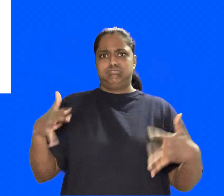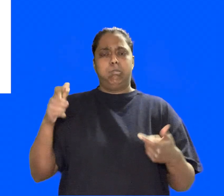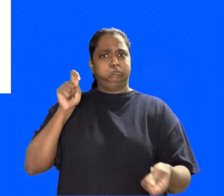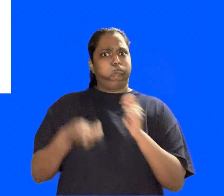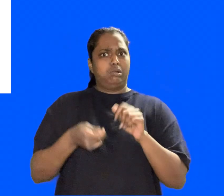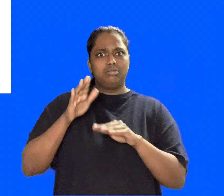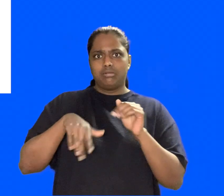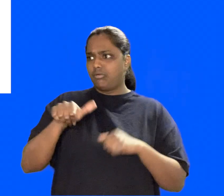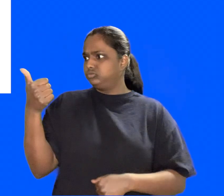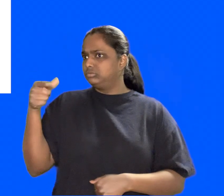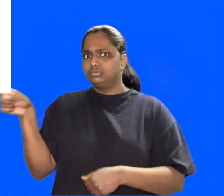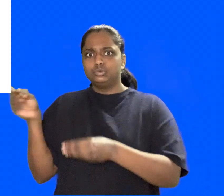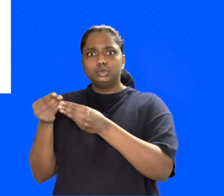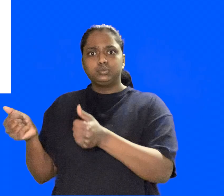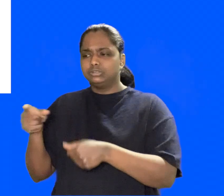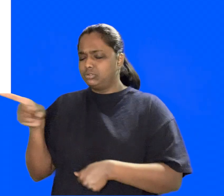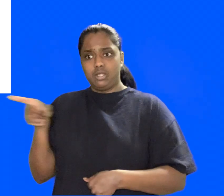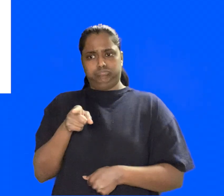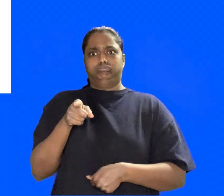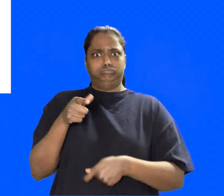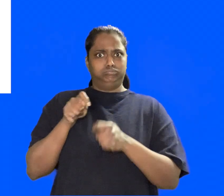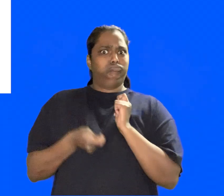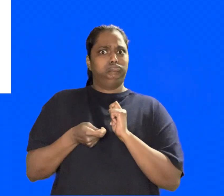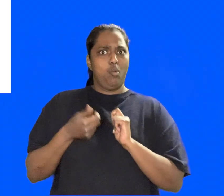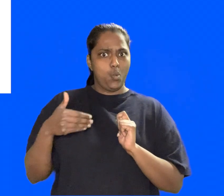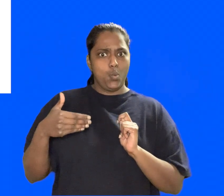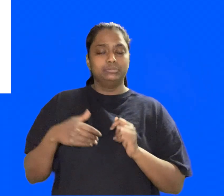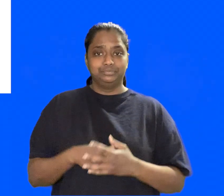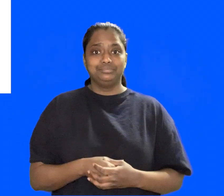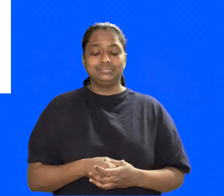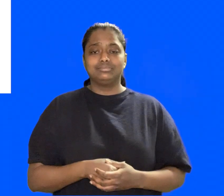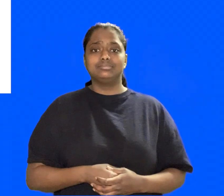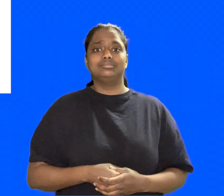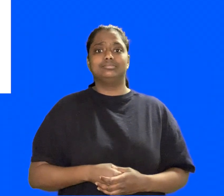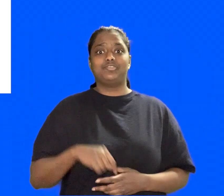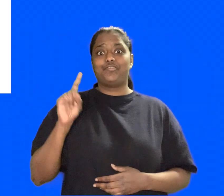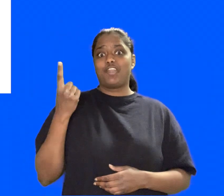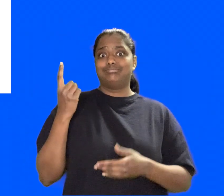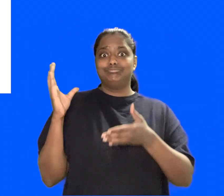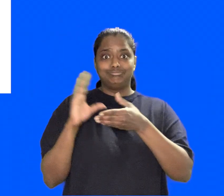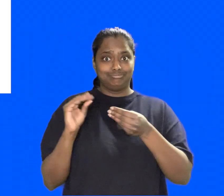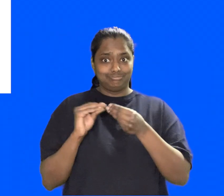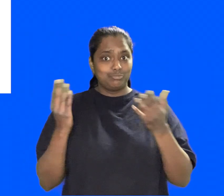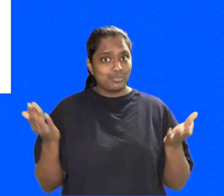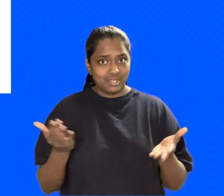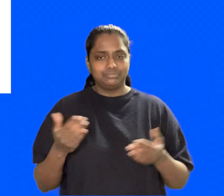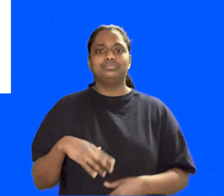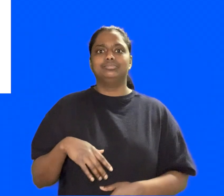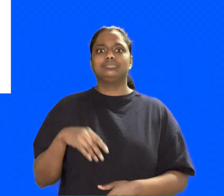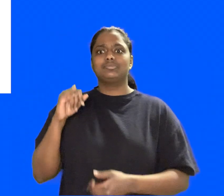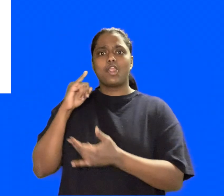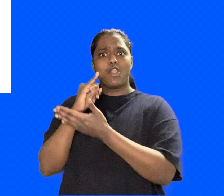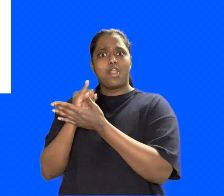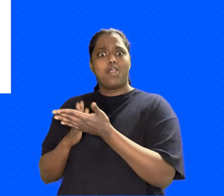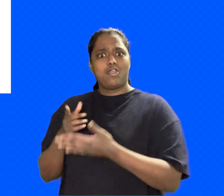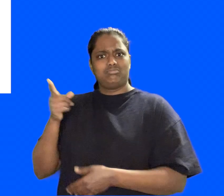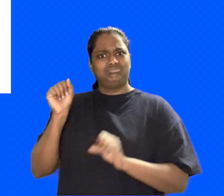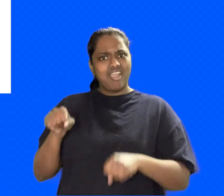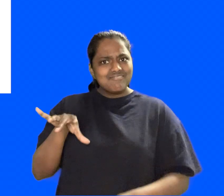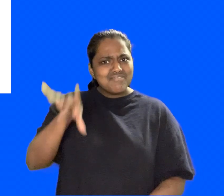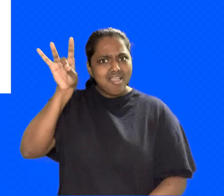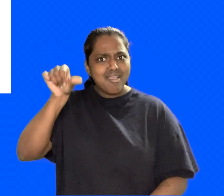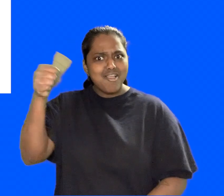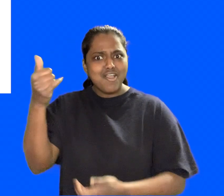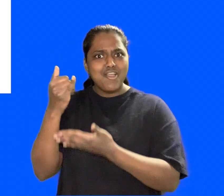that artists can find other artists in the disability arts community with similar artistic interests in a centralized location, Network Connector.